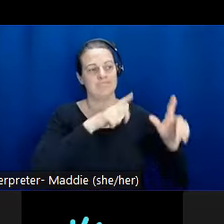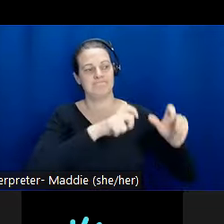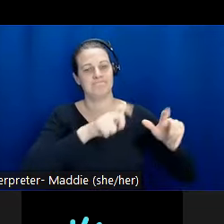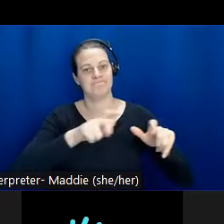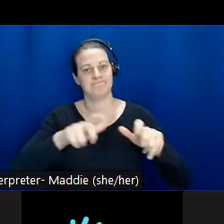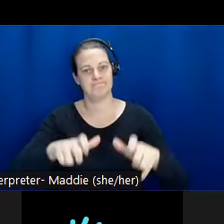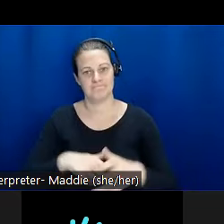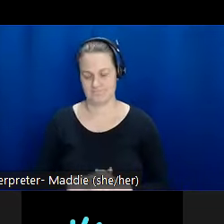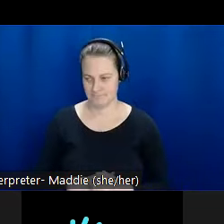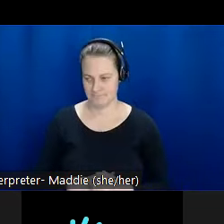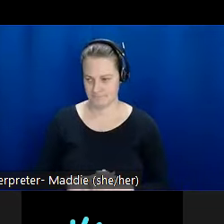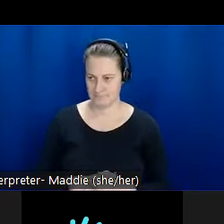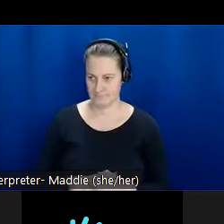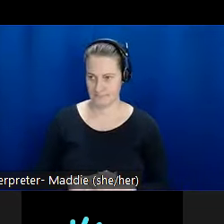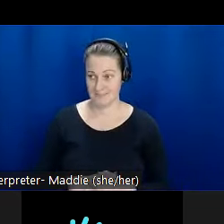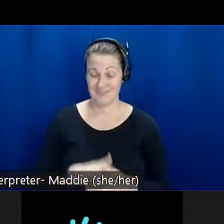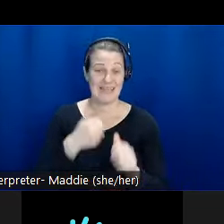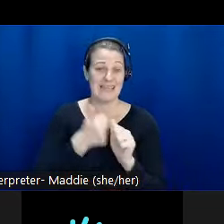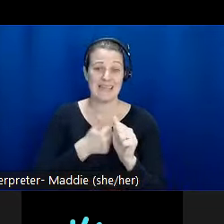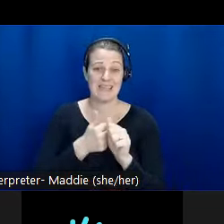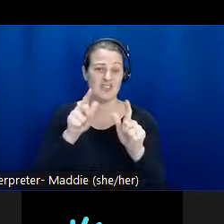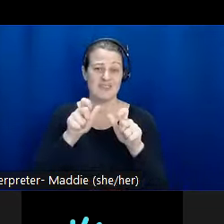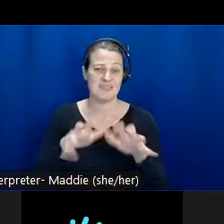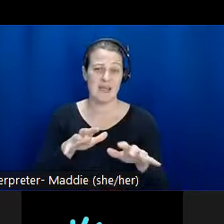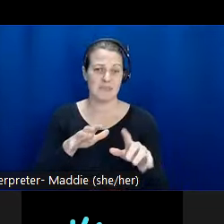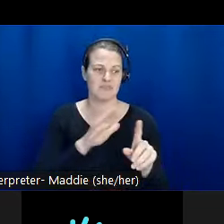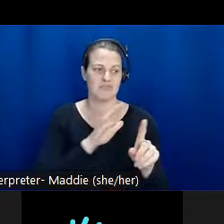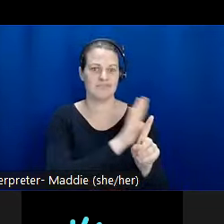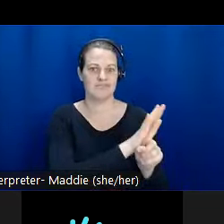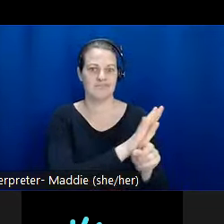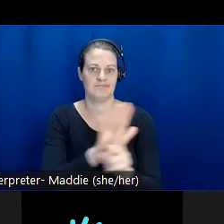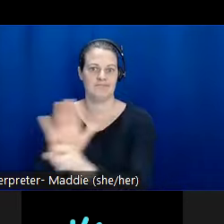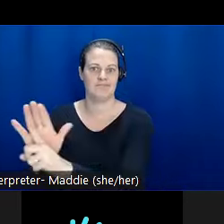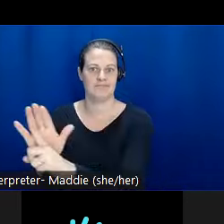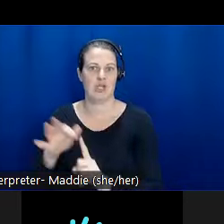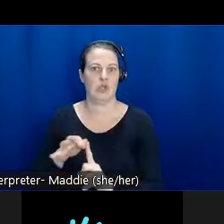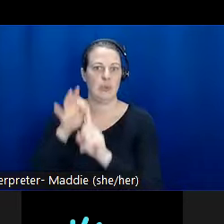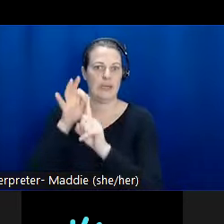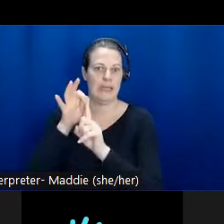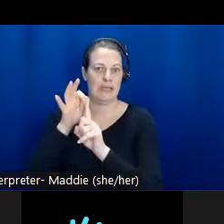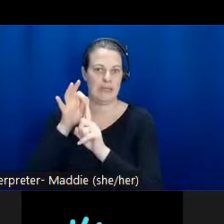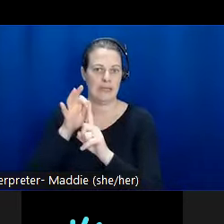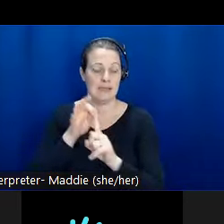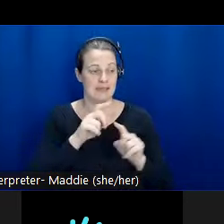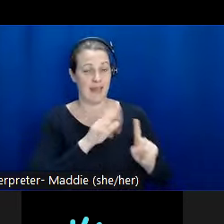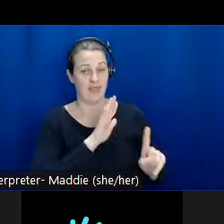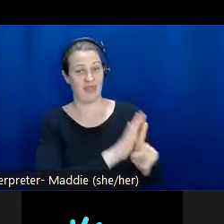So like I mentioned, each examination is very unique. It is based on your ocular disease or